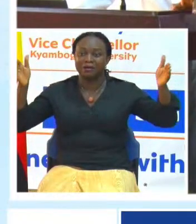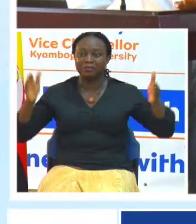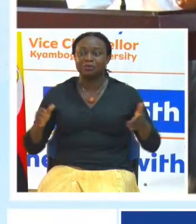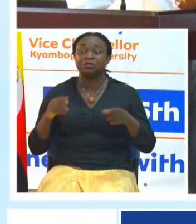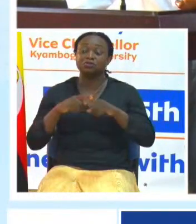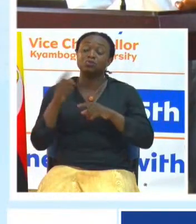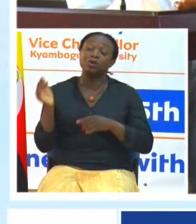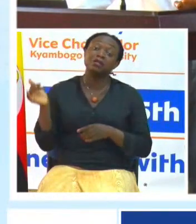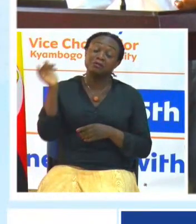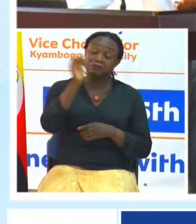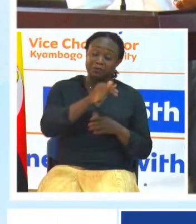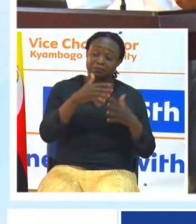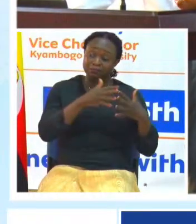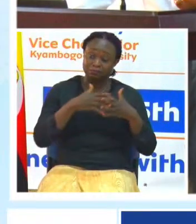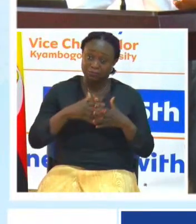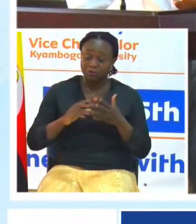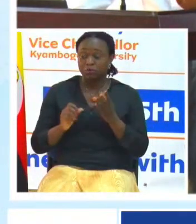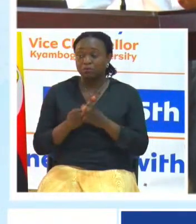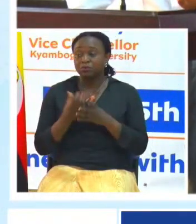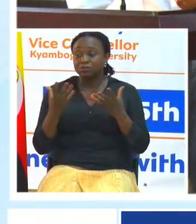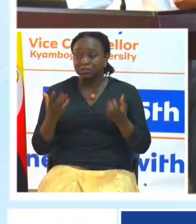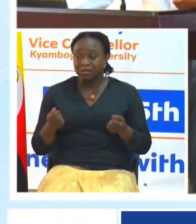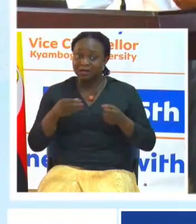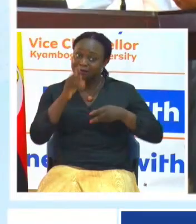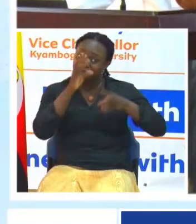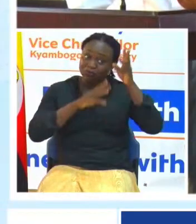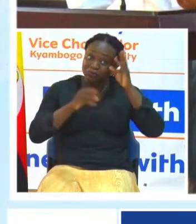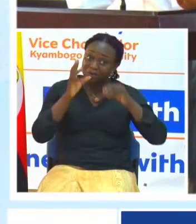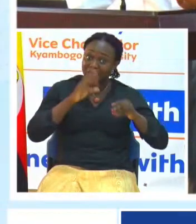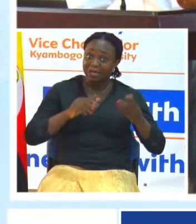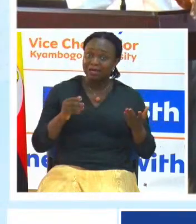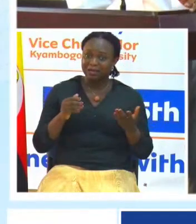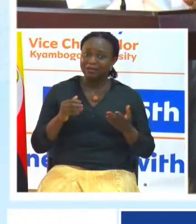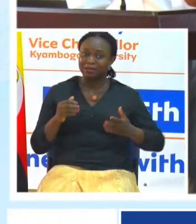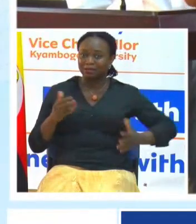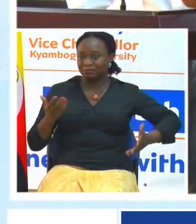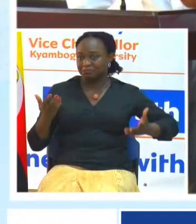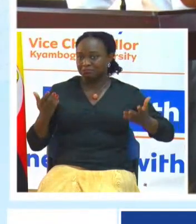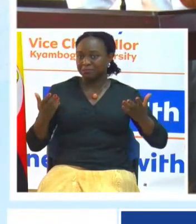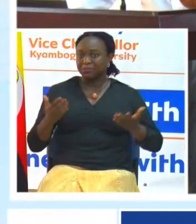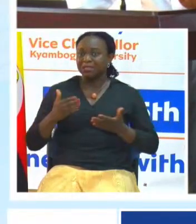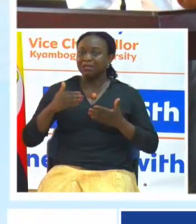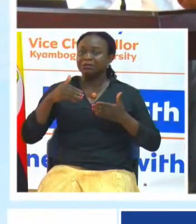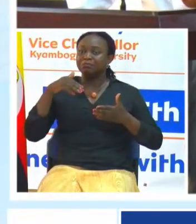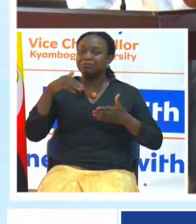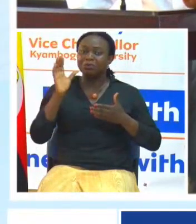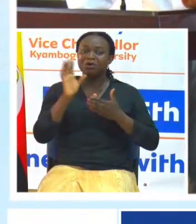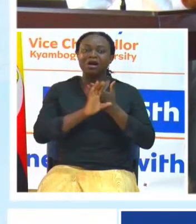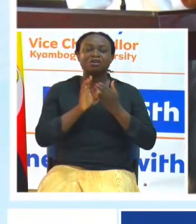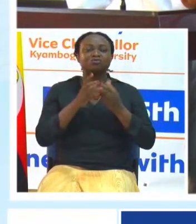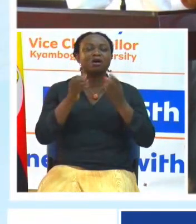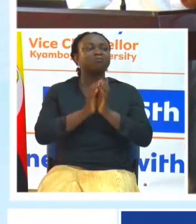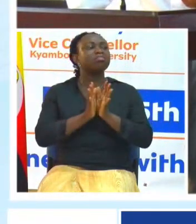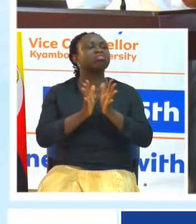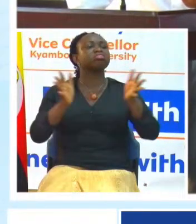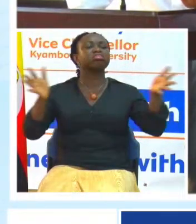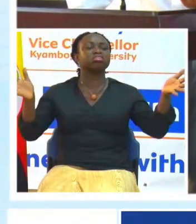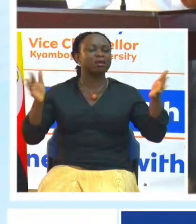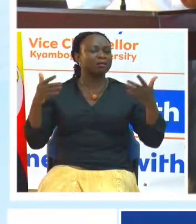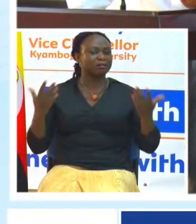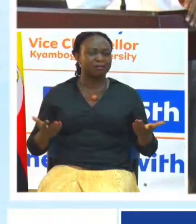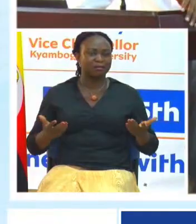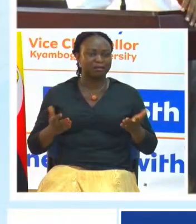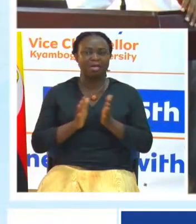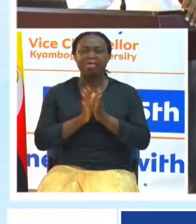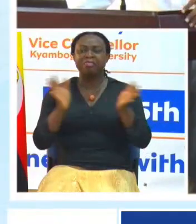you go to the United States, you will have an opportunity to study in one of the actually, the most diverse country in the world. By